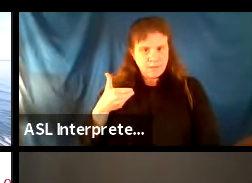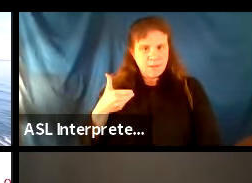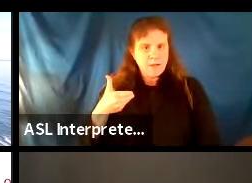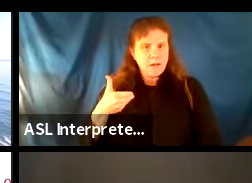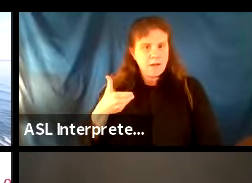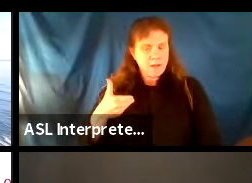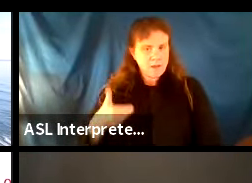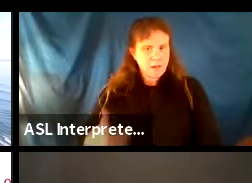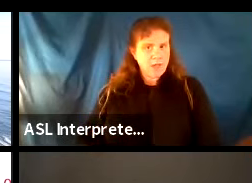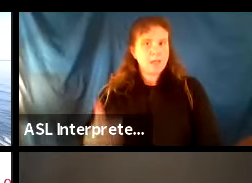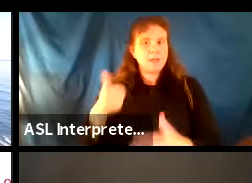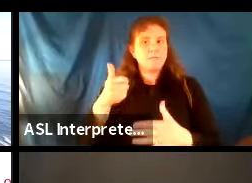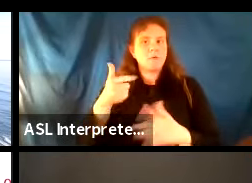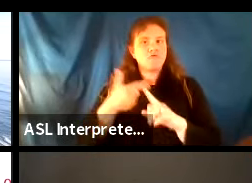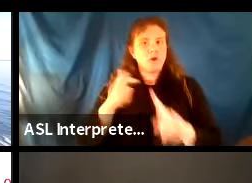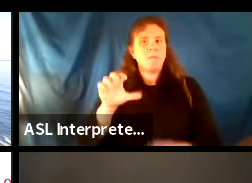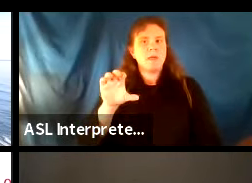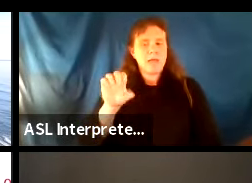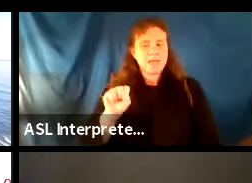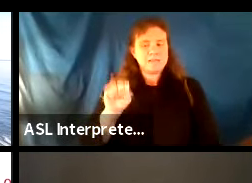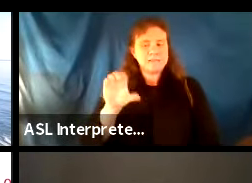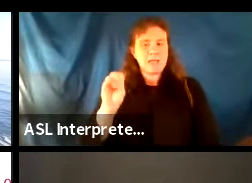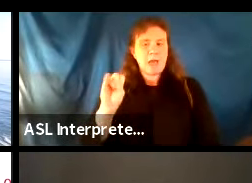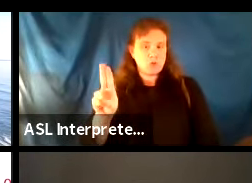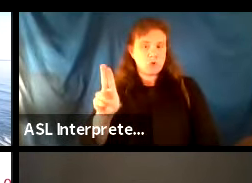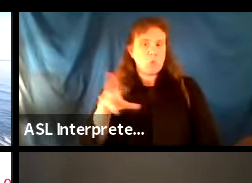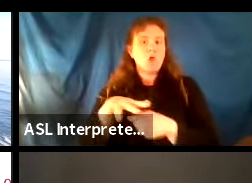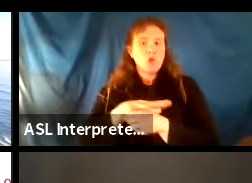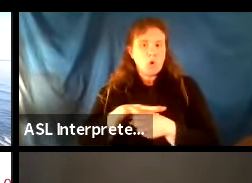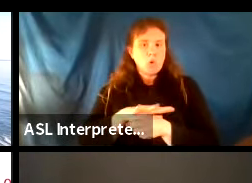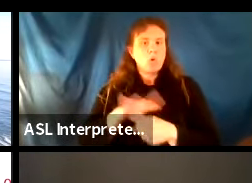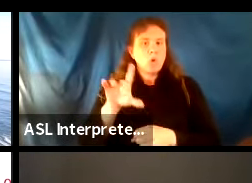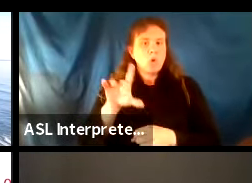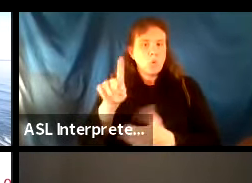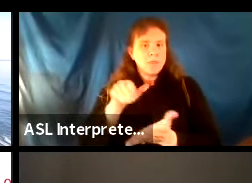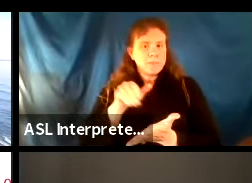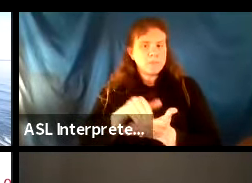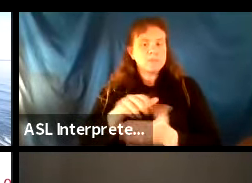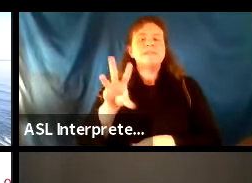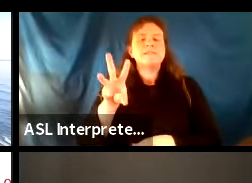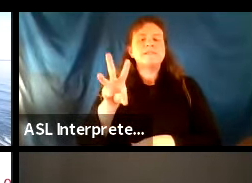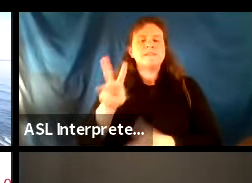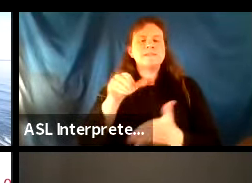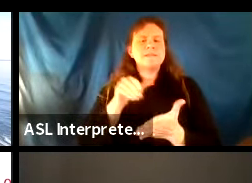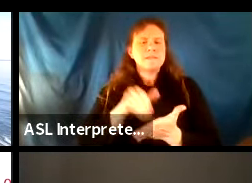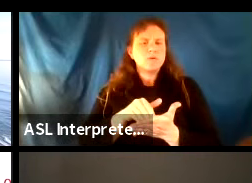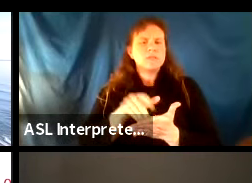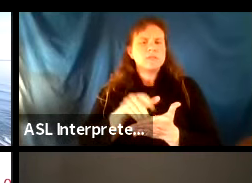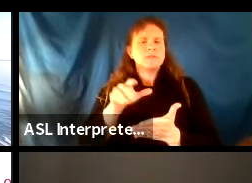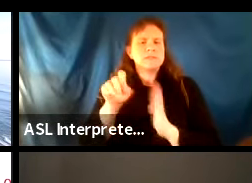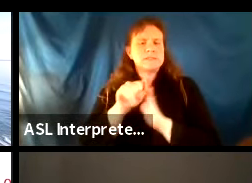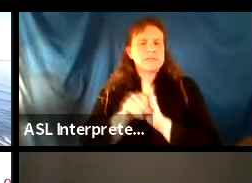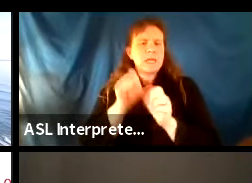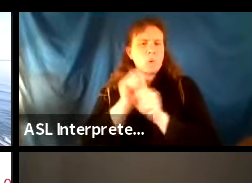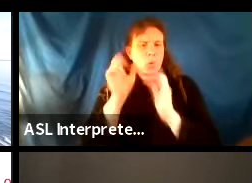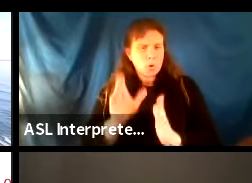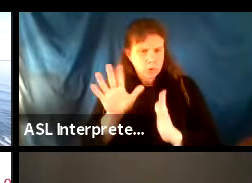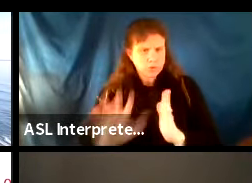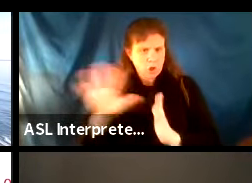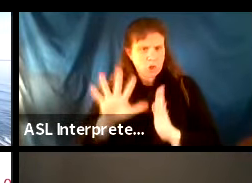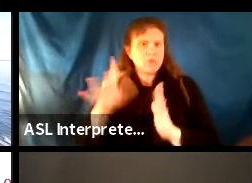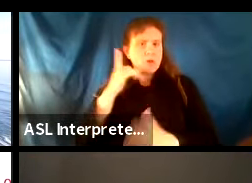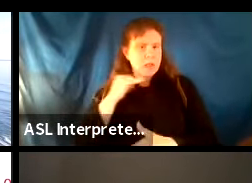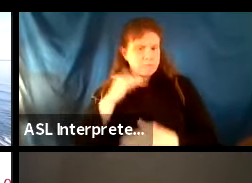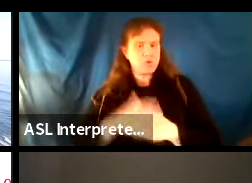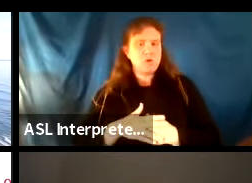I'm from SEIU Local 1000, 96,000 state workers across California. This is